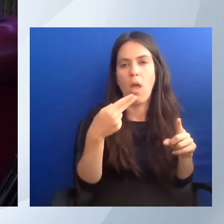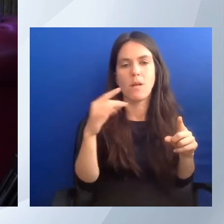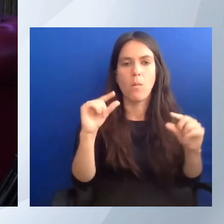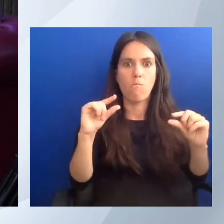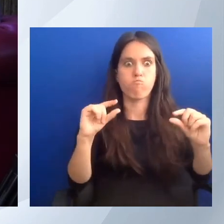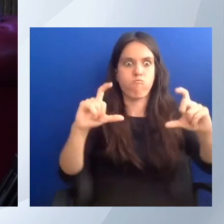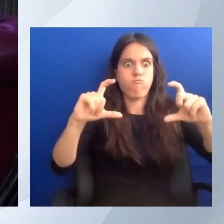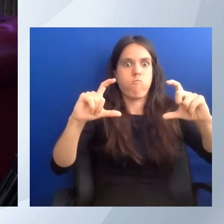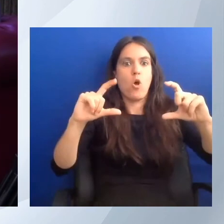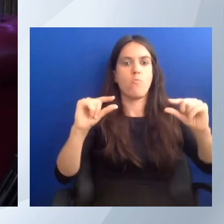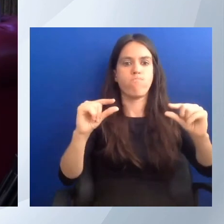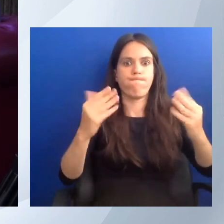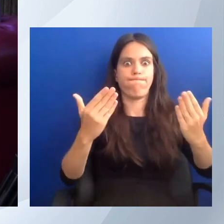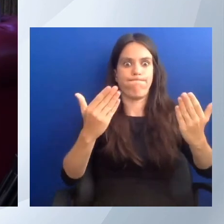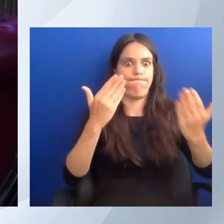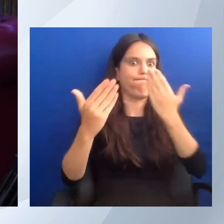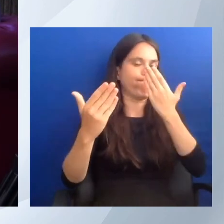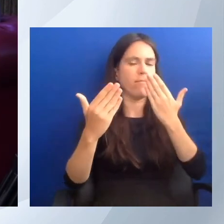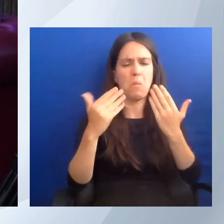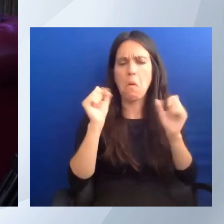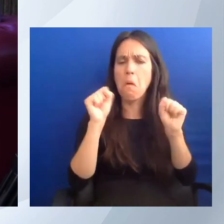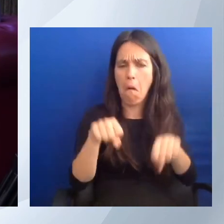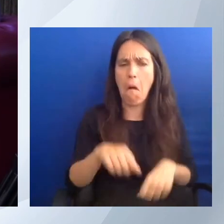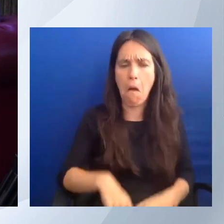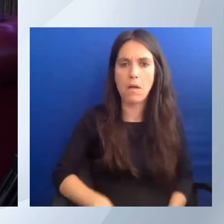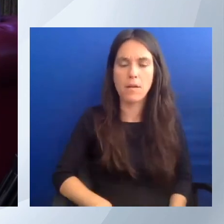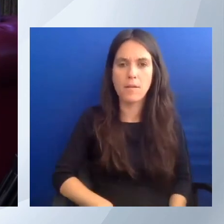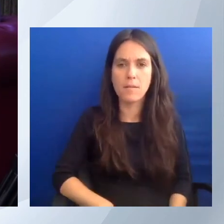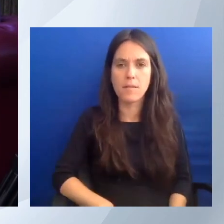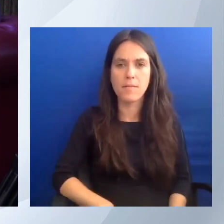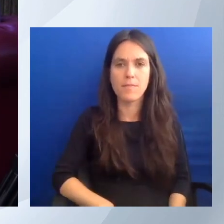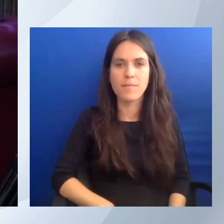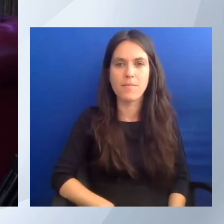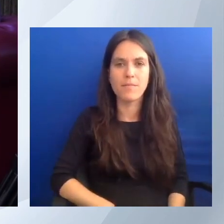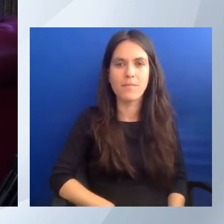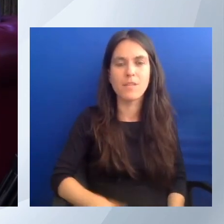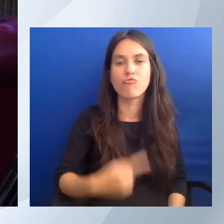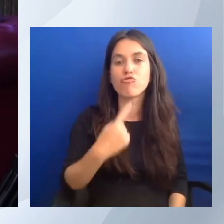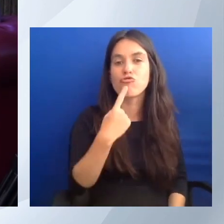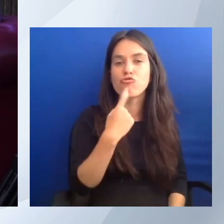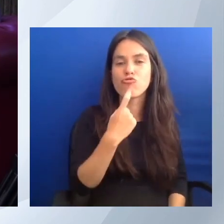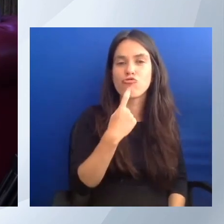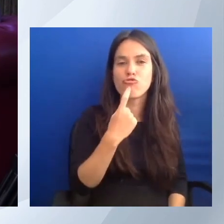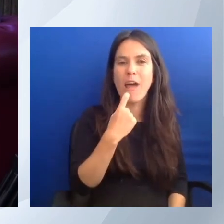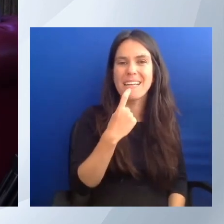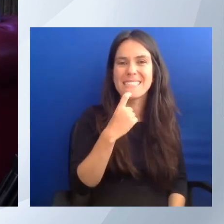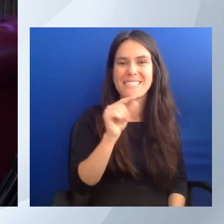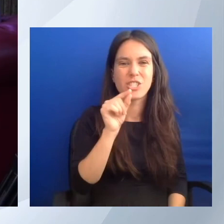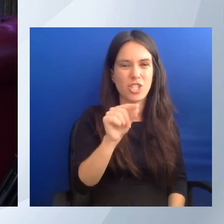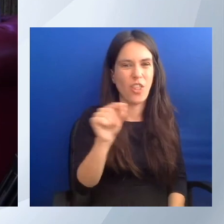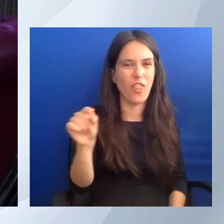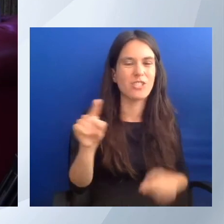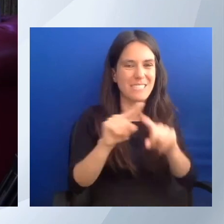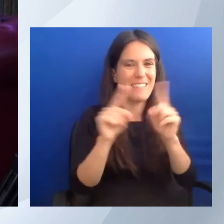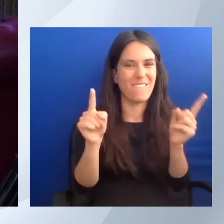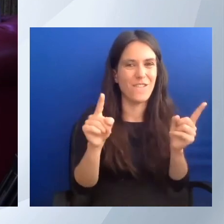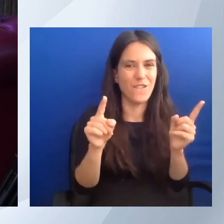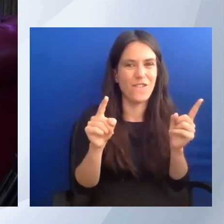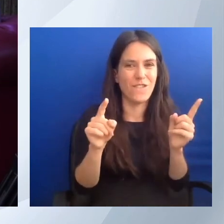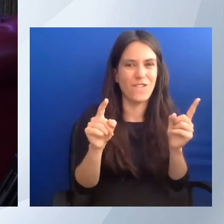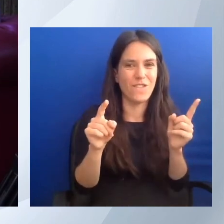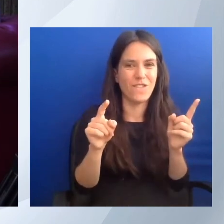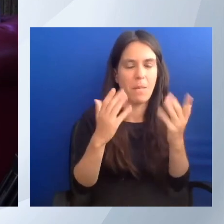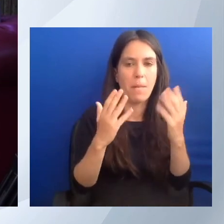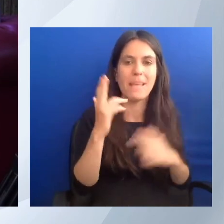that's things you can fairly easily extract. But web arts, that's going to be hard. So if you want to start, I would say start with